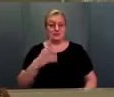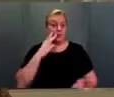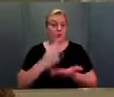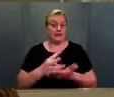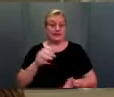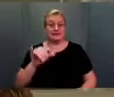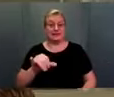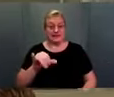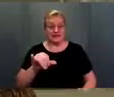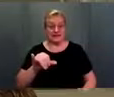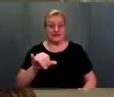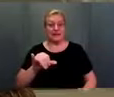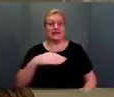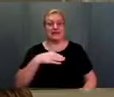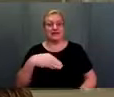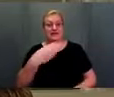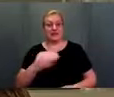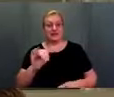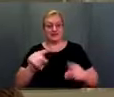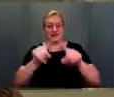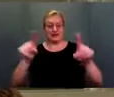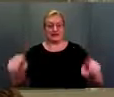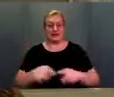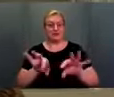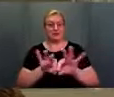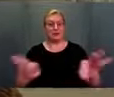I collegially give you this diploma.